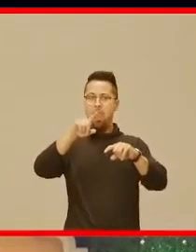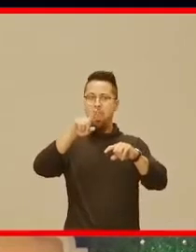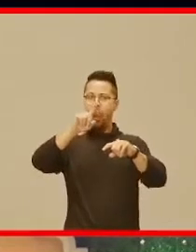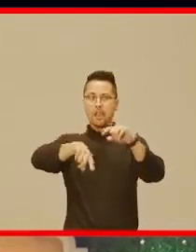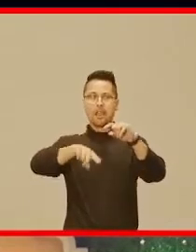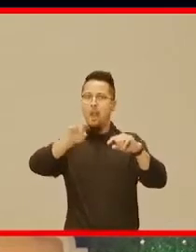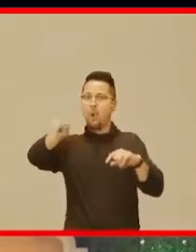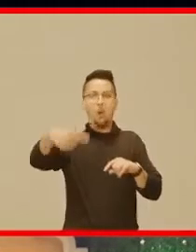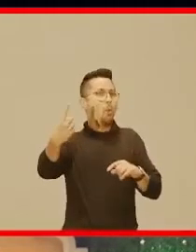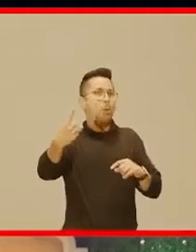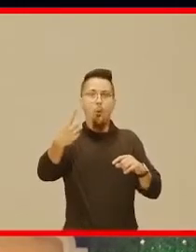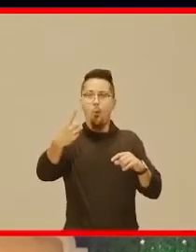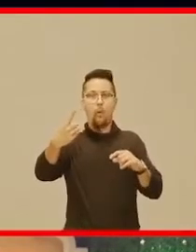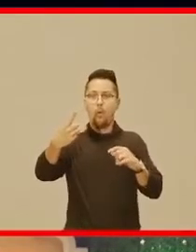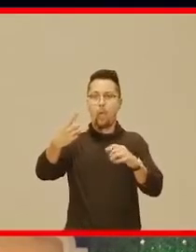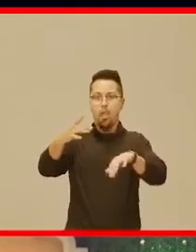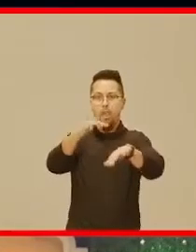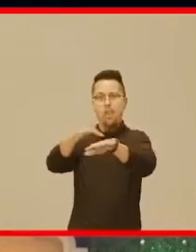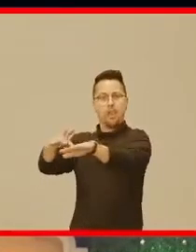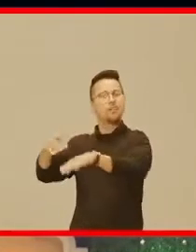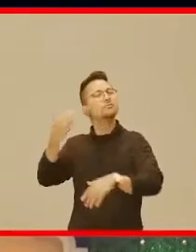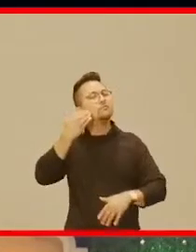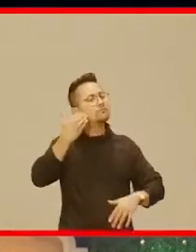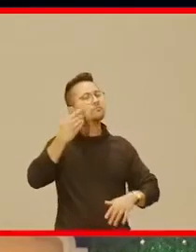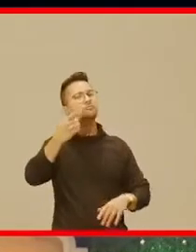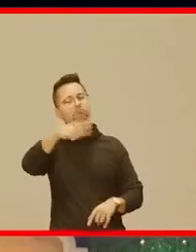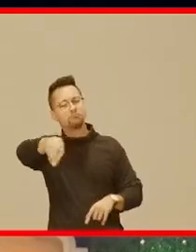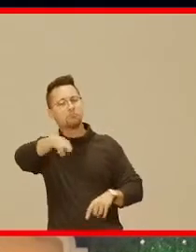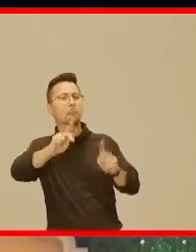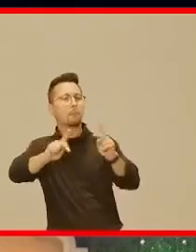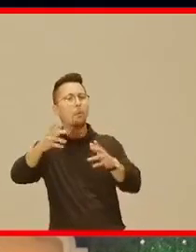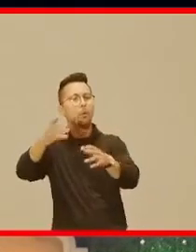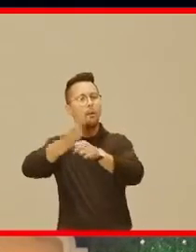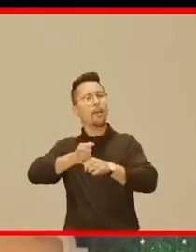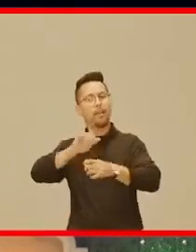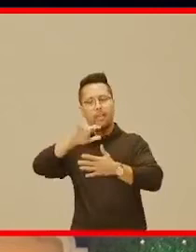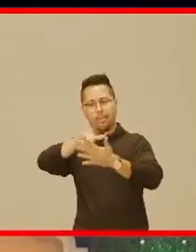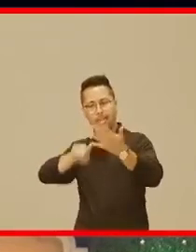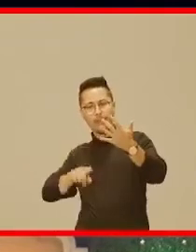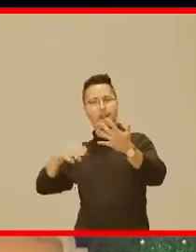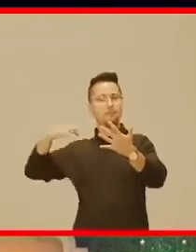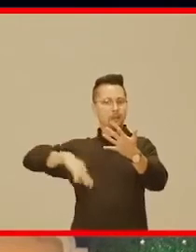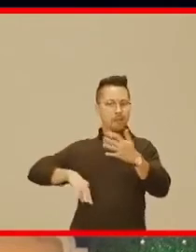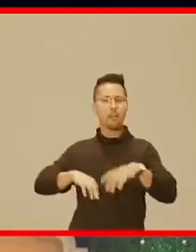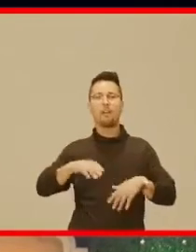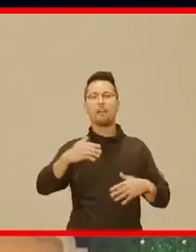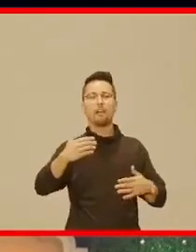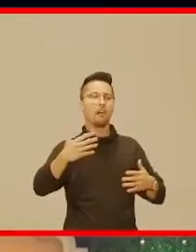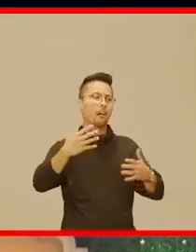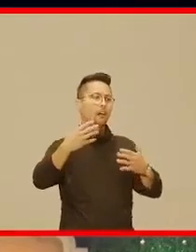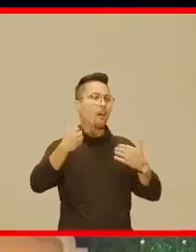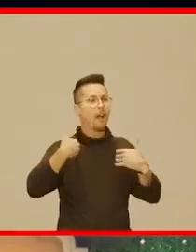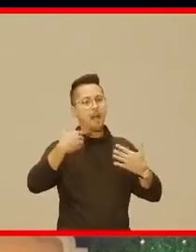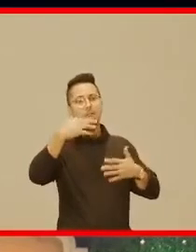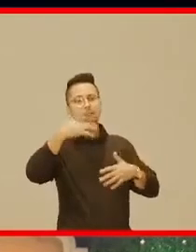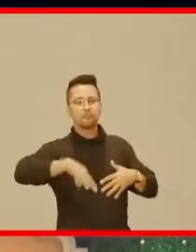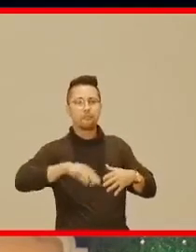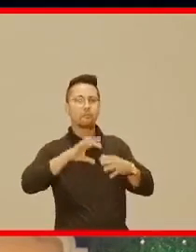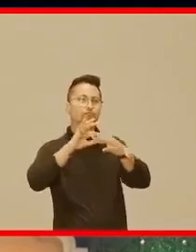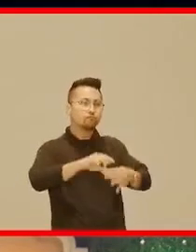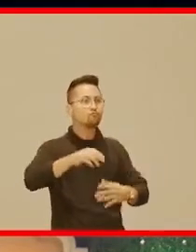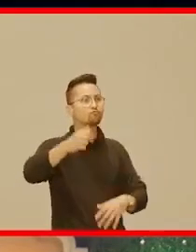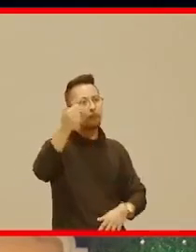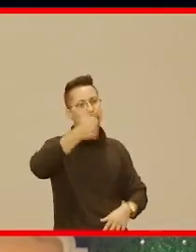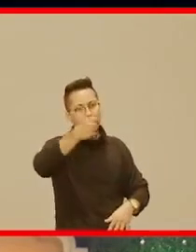be the only, like, because I know they get benefits from like those type of like, you know, transportation and whatnot, but